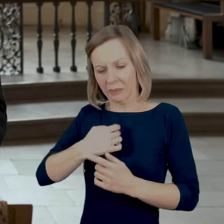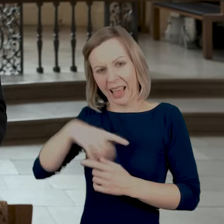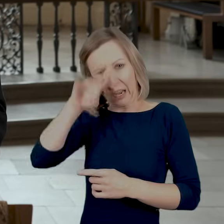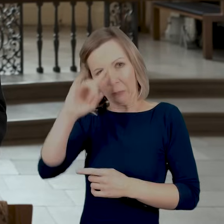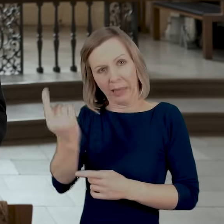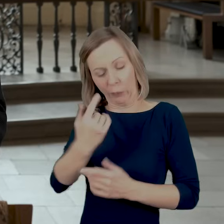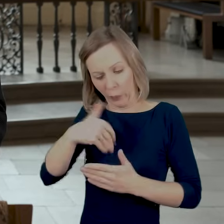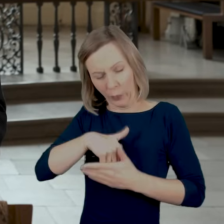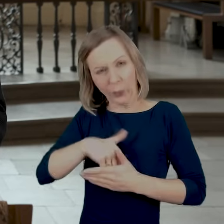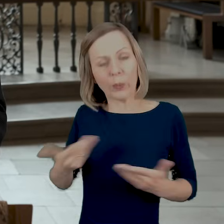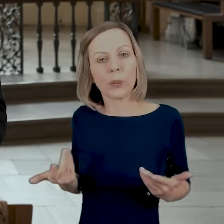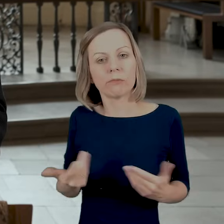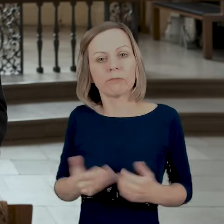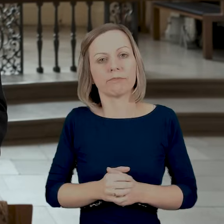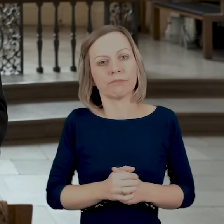our enemy.